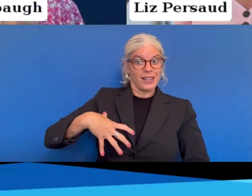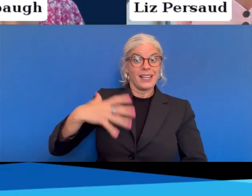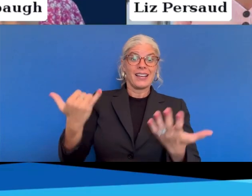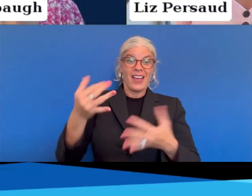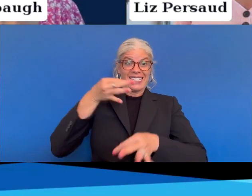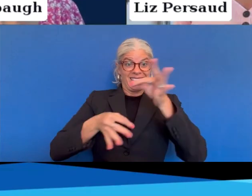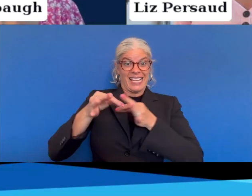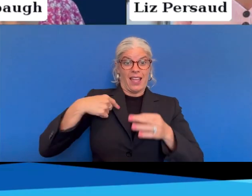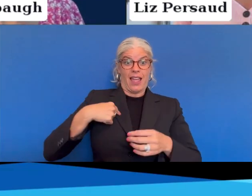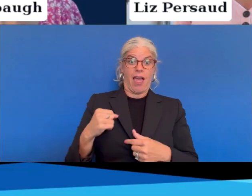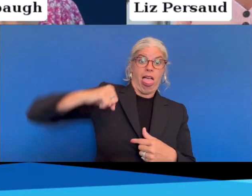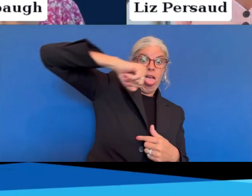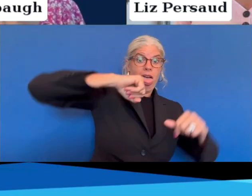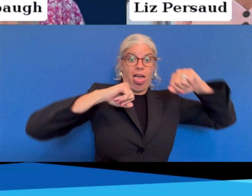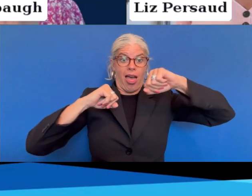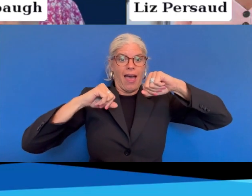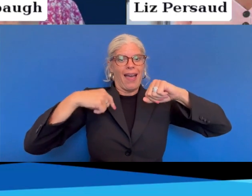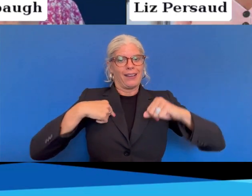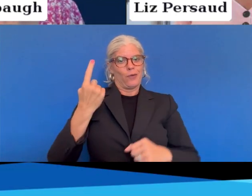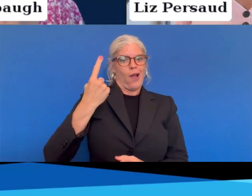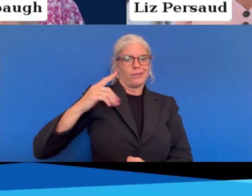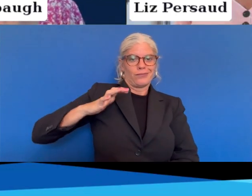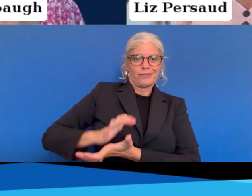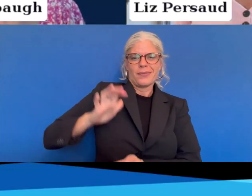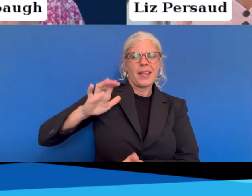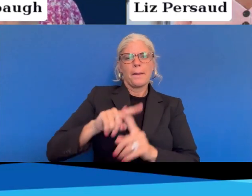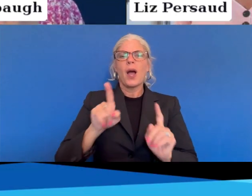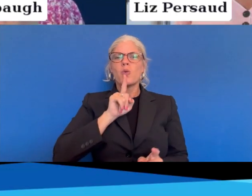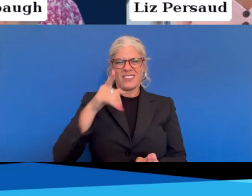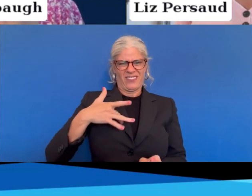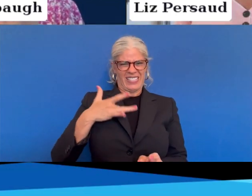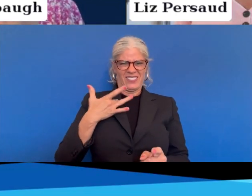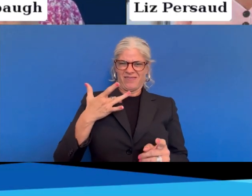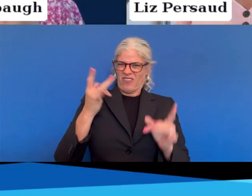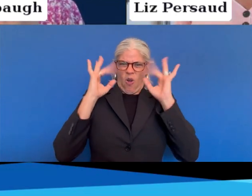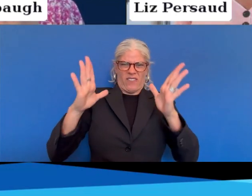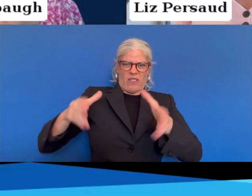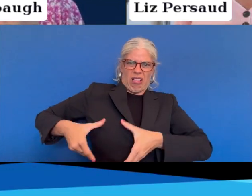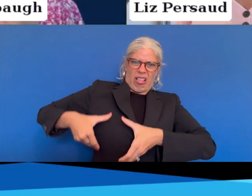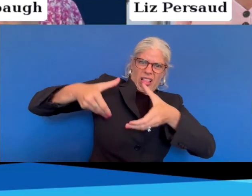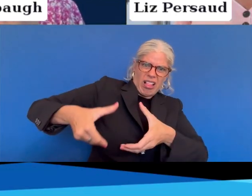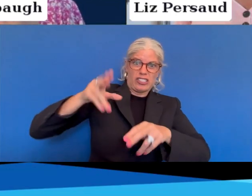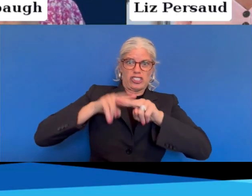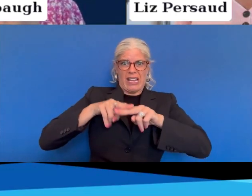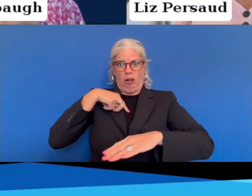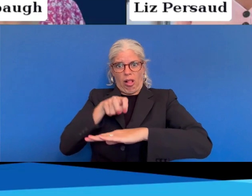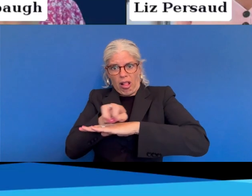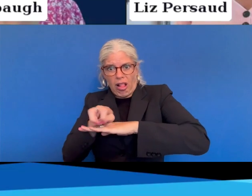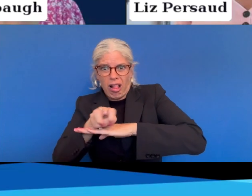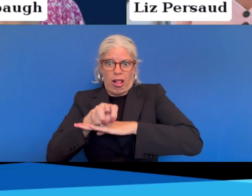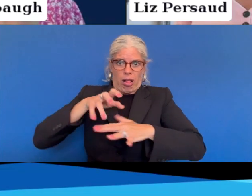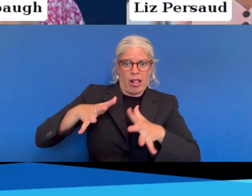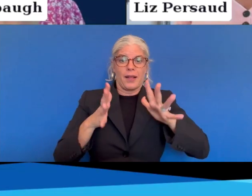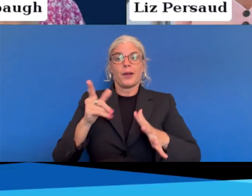to, I can't tell you, I have a trach and my arm up, and it's awful, and I joke that I'm lucky I only have